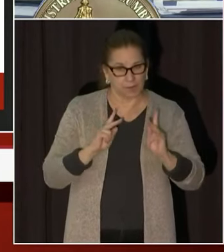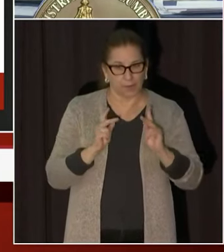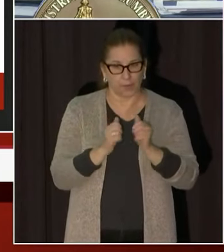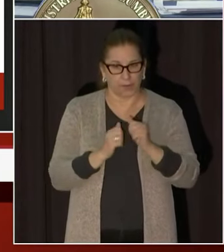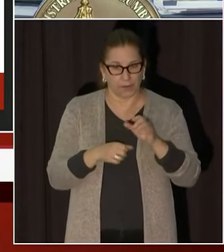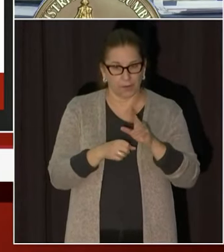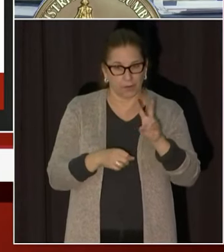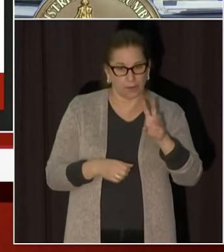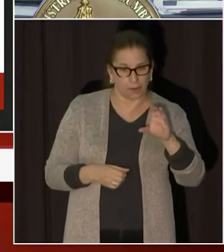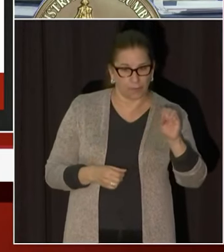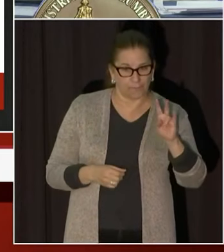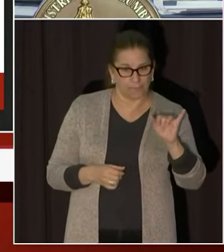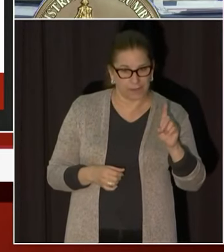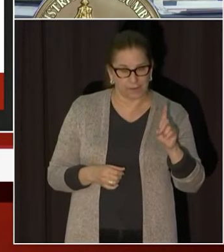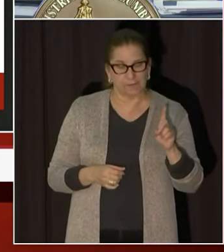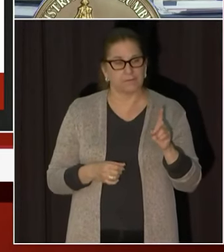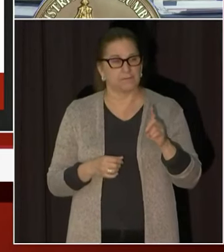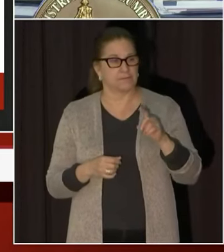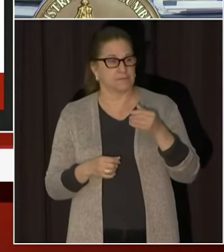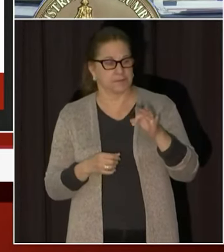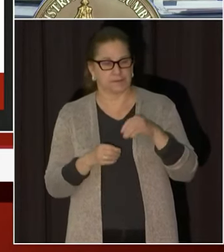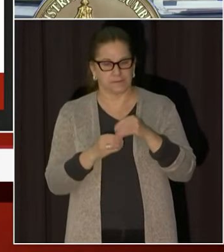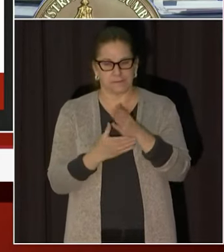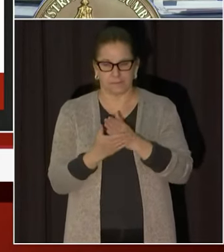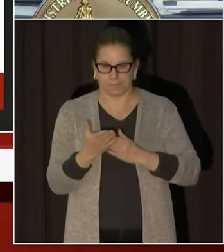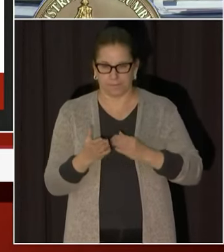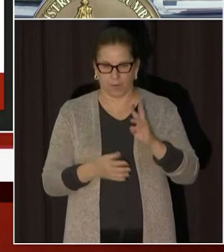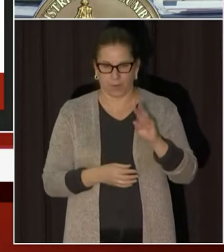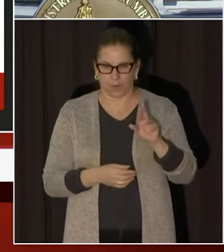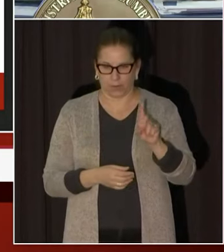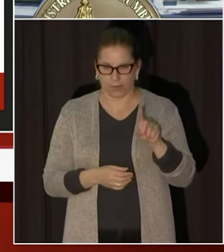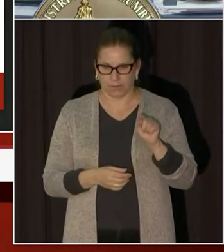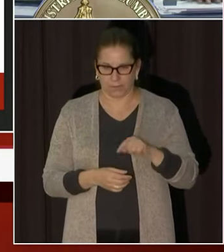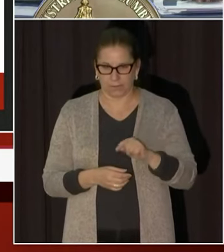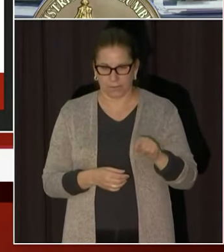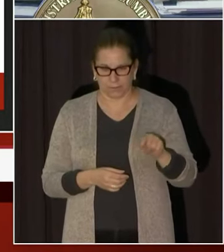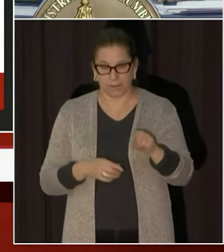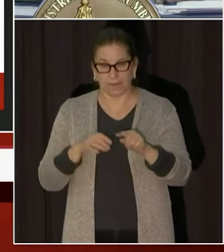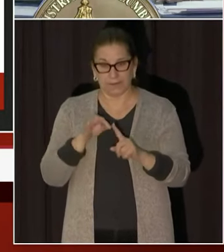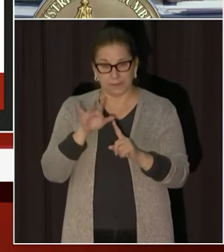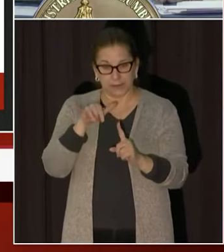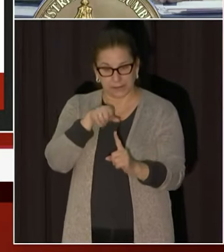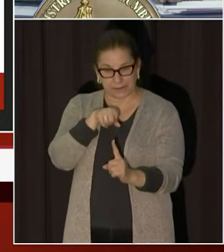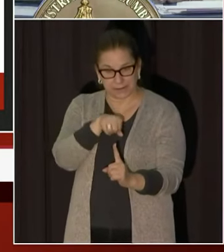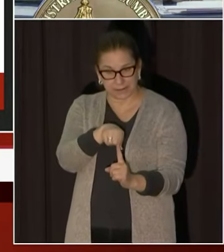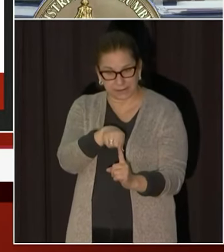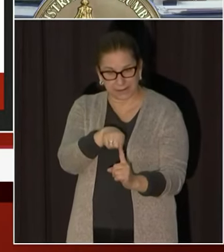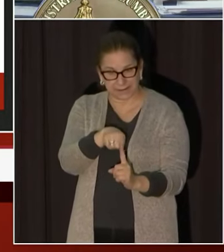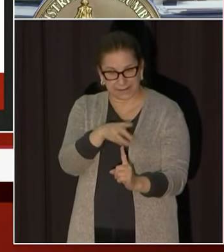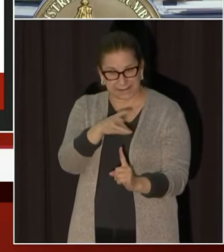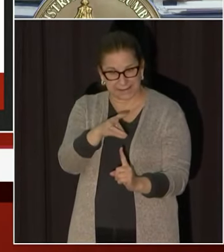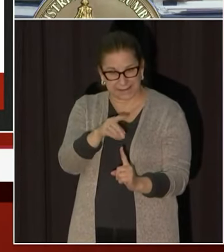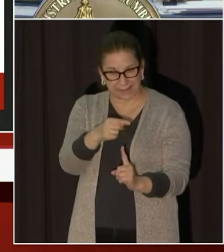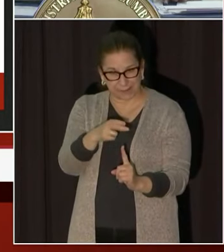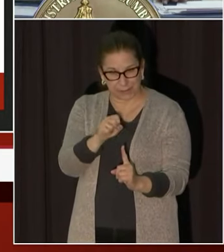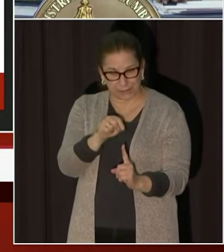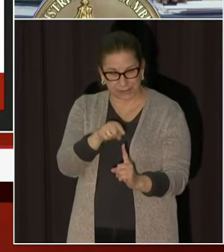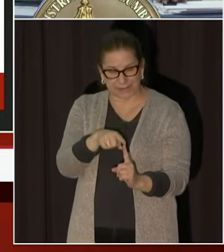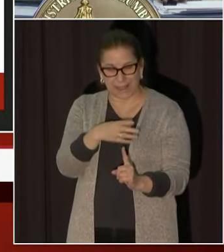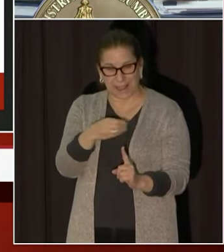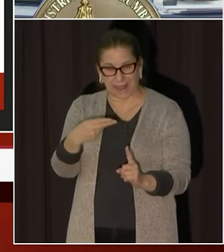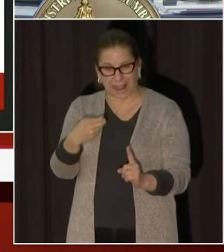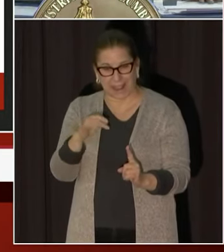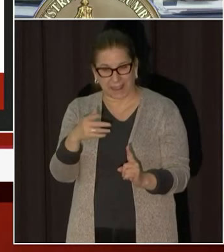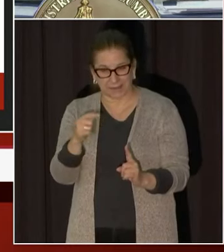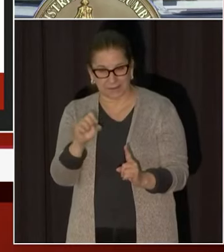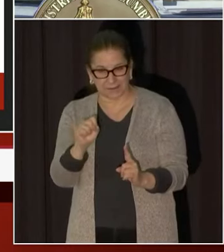call attention to, in 16th Street Heights and Columbia Heights. And Dr. Nesbitt will talk a